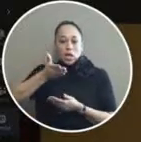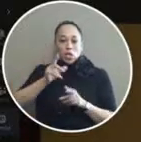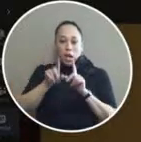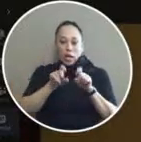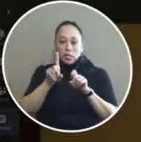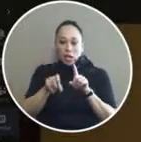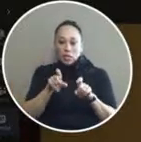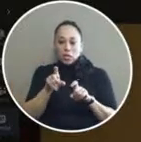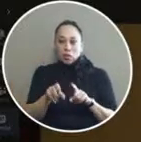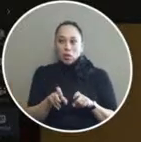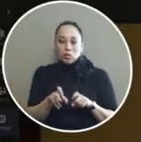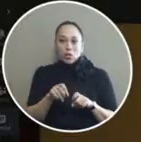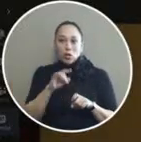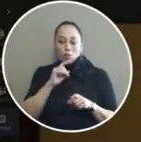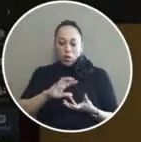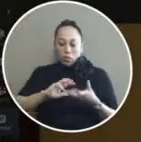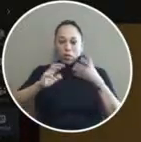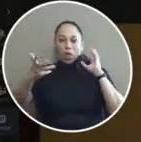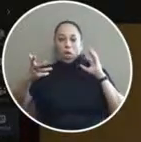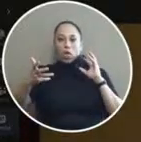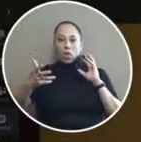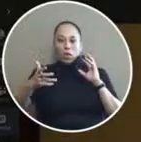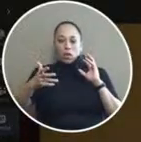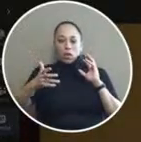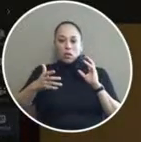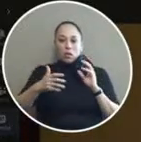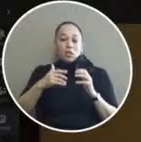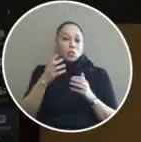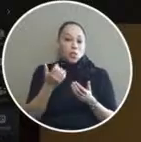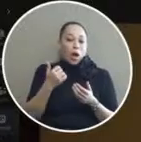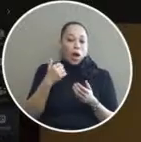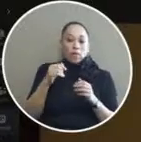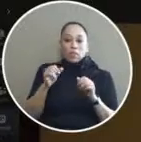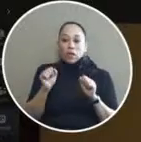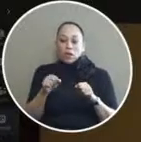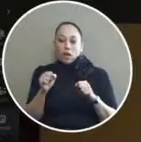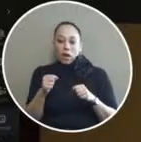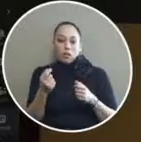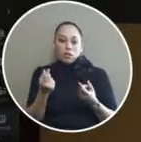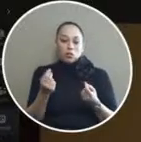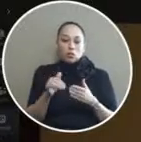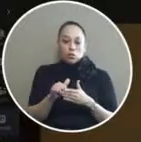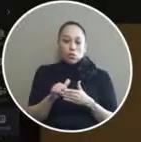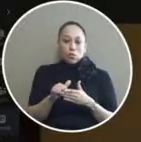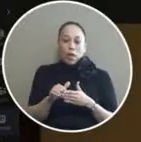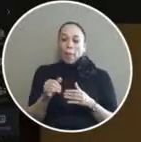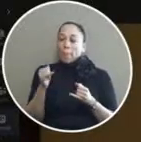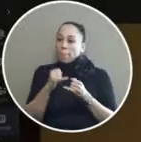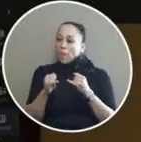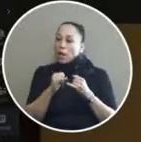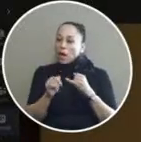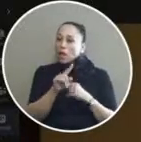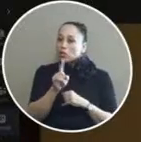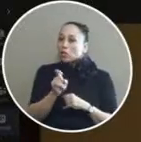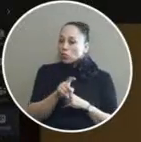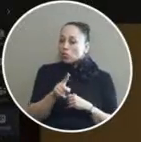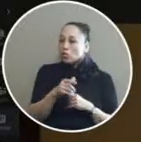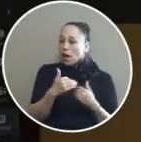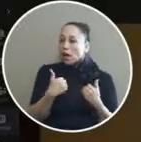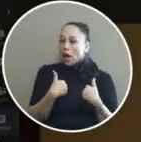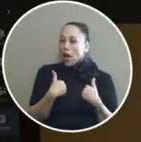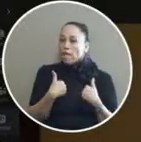asking questions really throws off, I think, the ability to do so. The last question that I